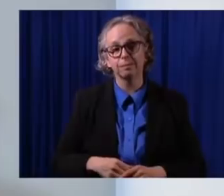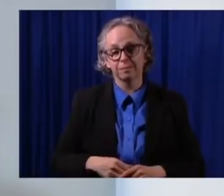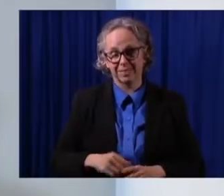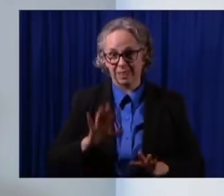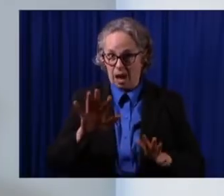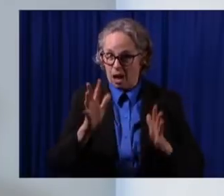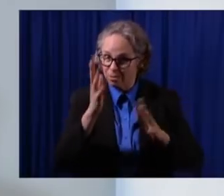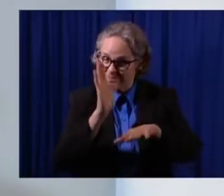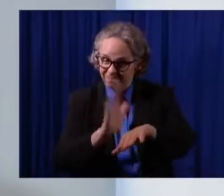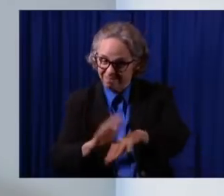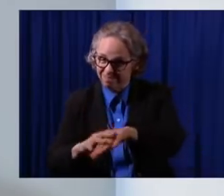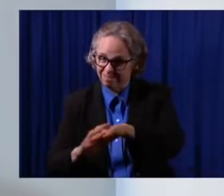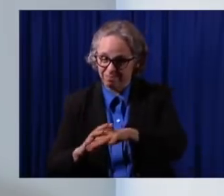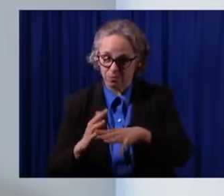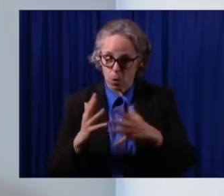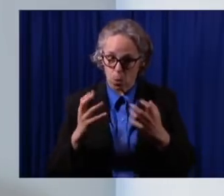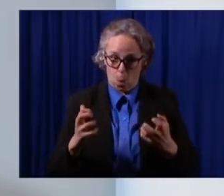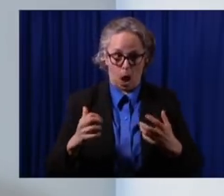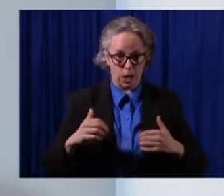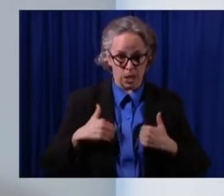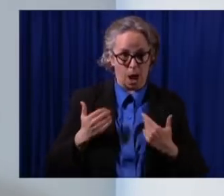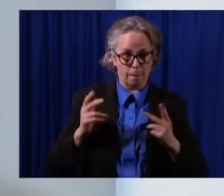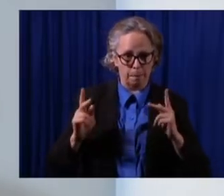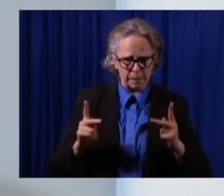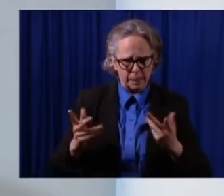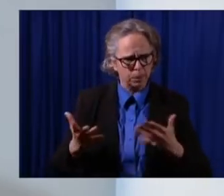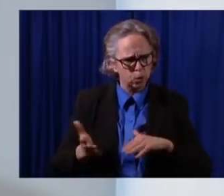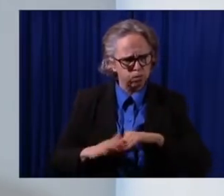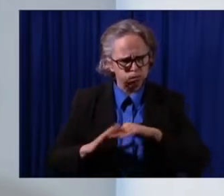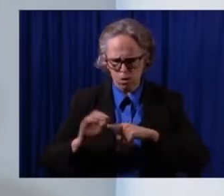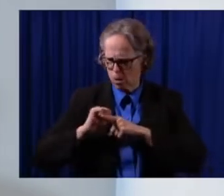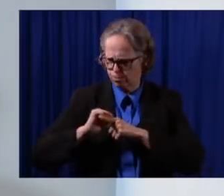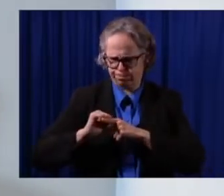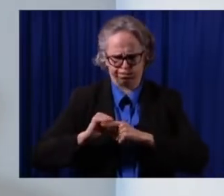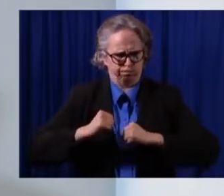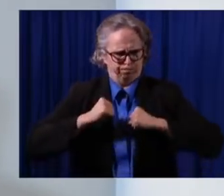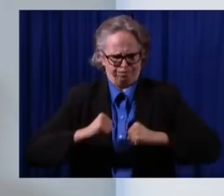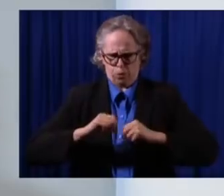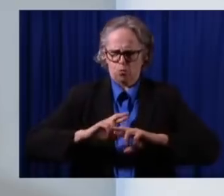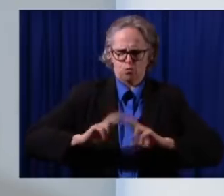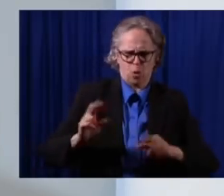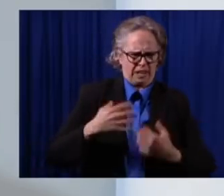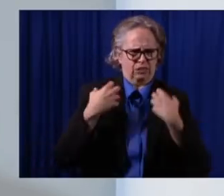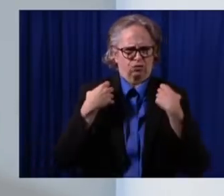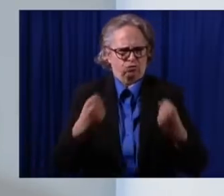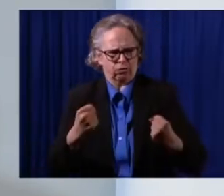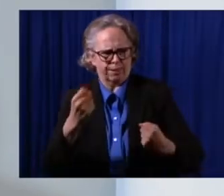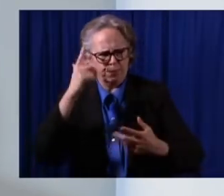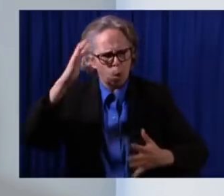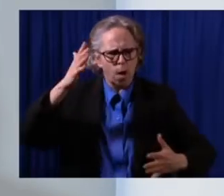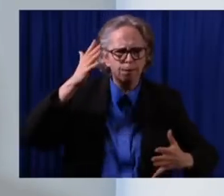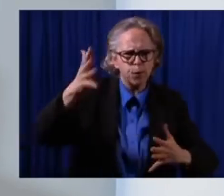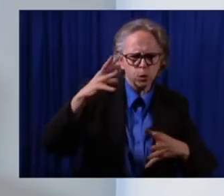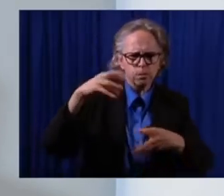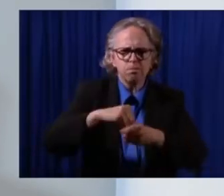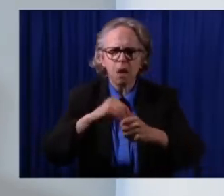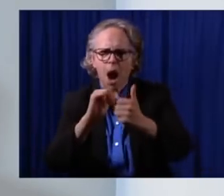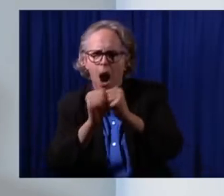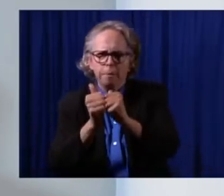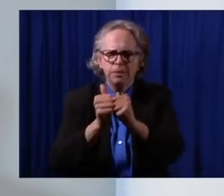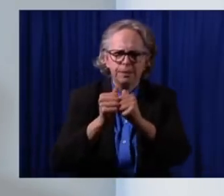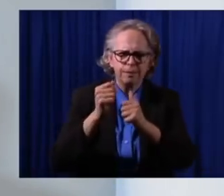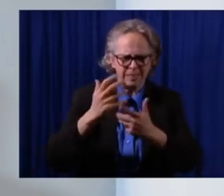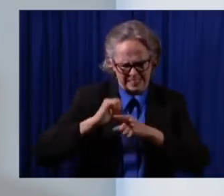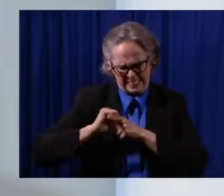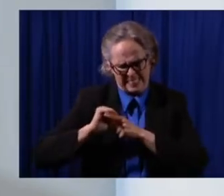physically develop the strength and agility skills that they need for future competition. Got to get you trained and ready